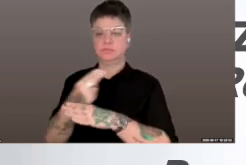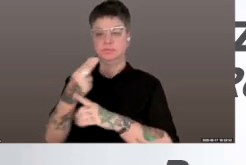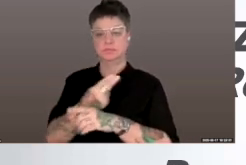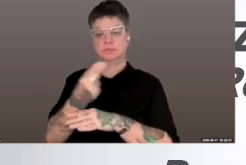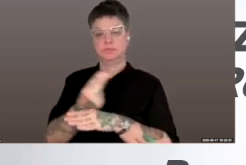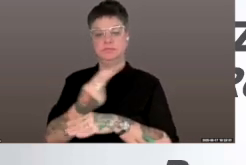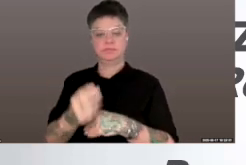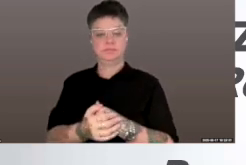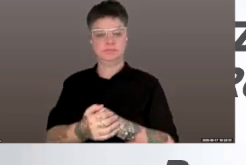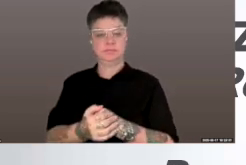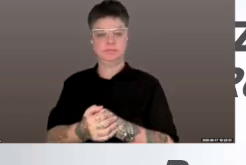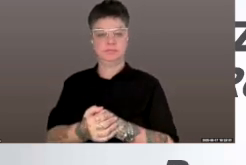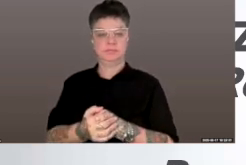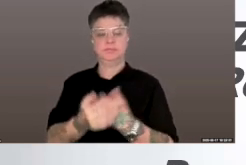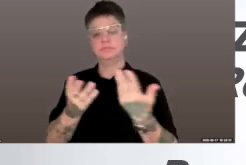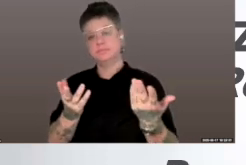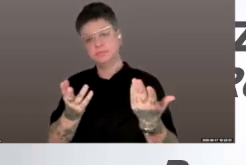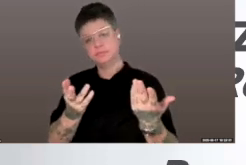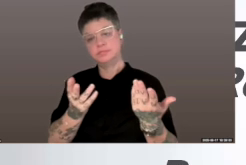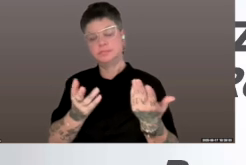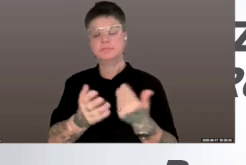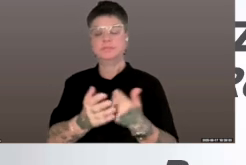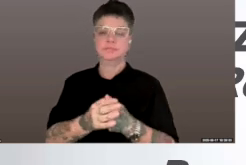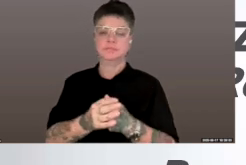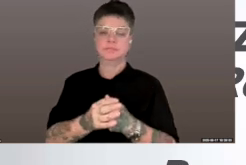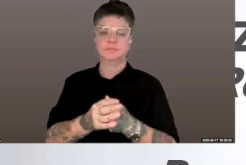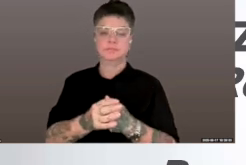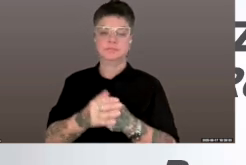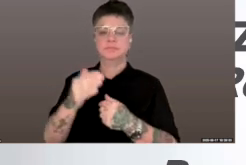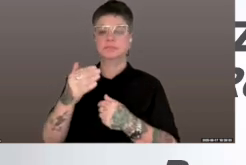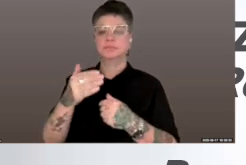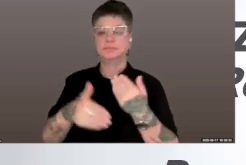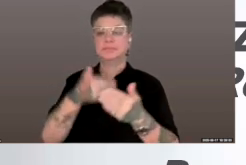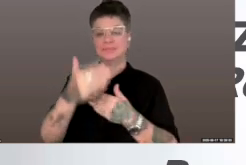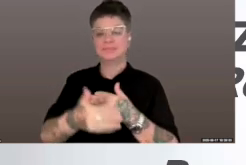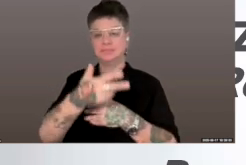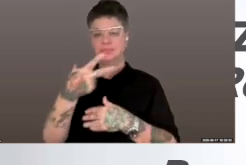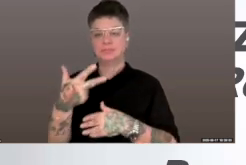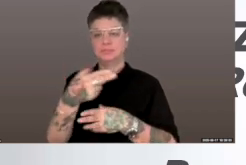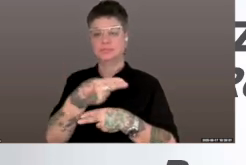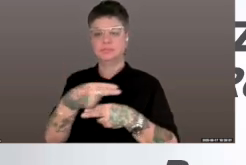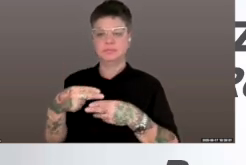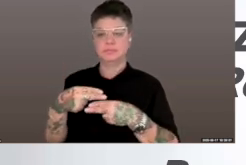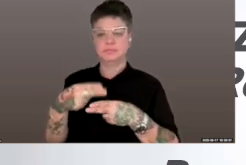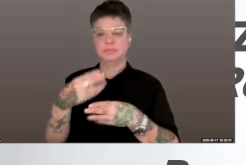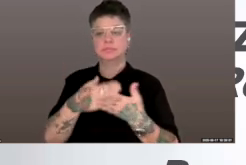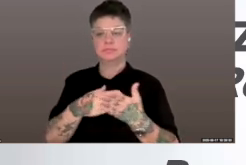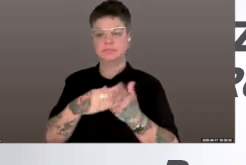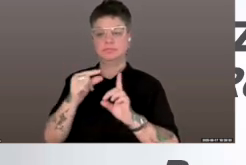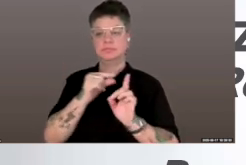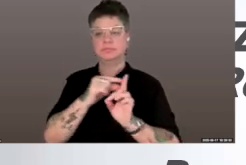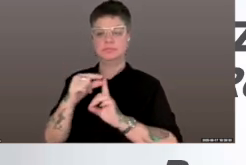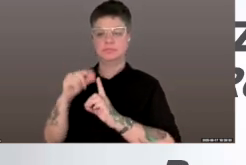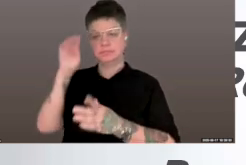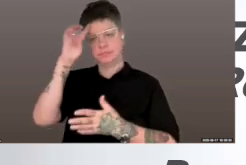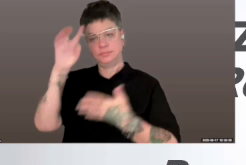participants while reducing environmental footprint of the donated vehicle, and ultimately provides